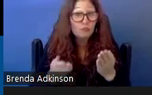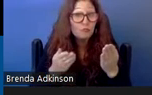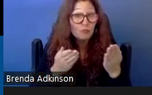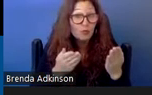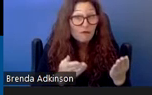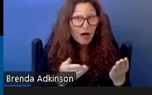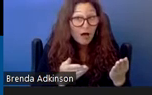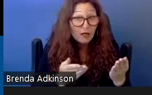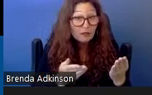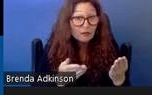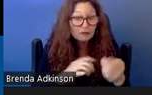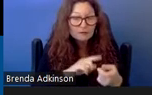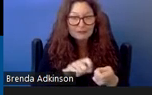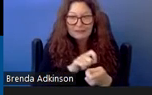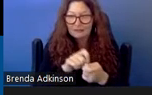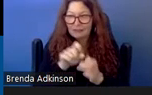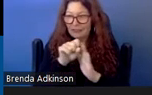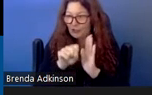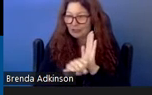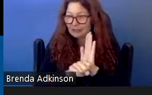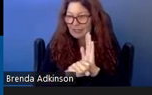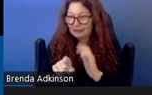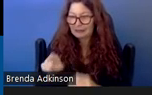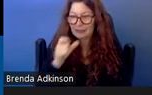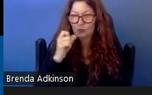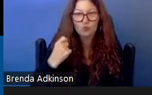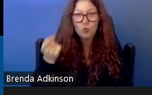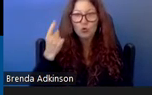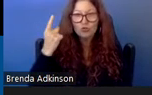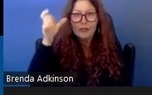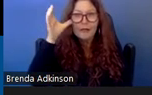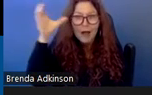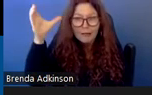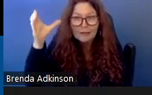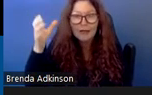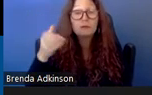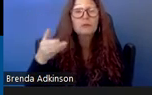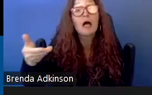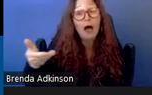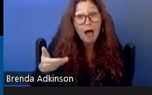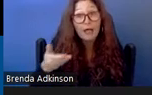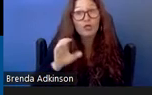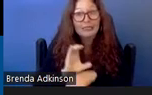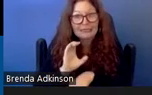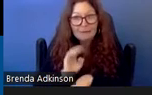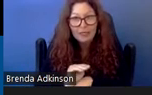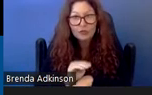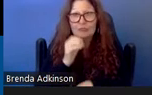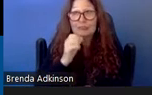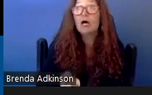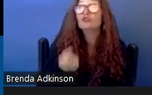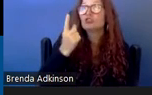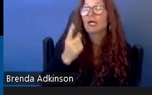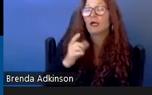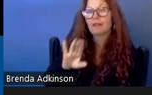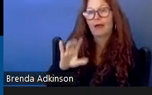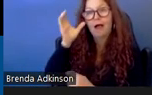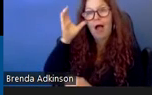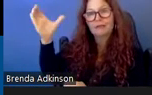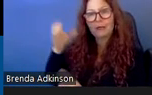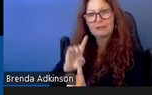especially for the states that don't understand that concept, to hire case managers that understand that DCM concept.